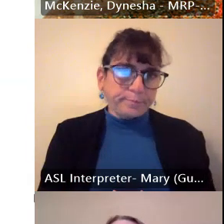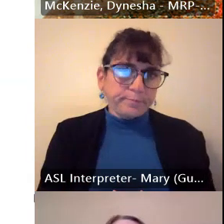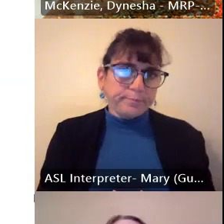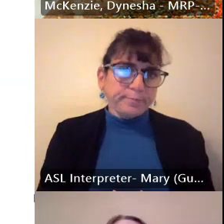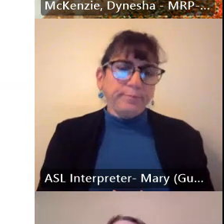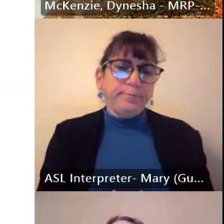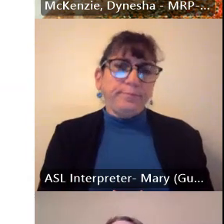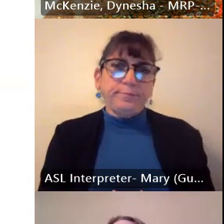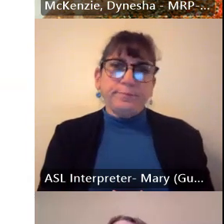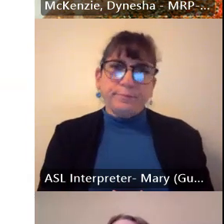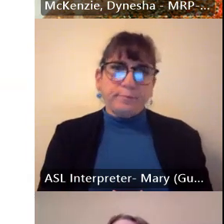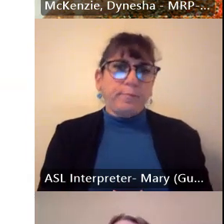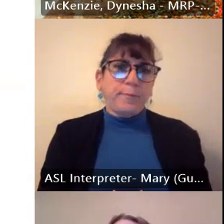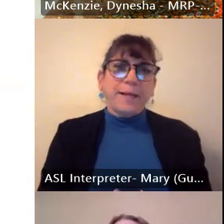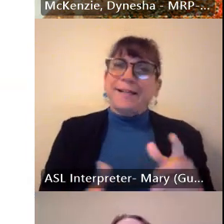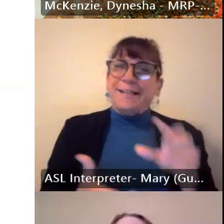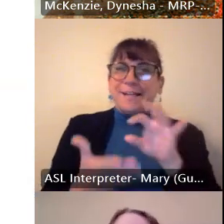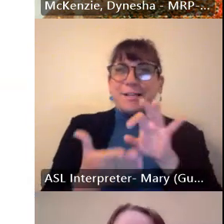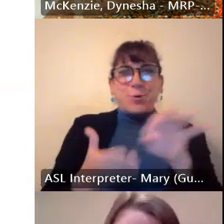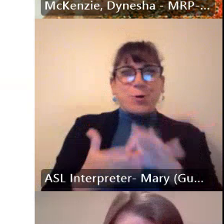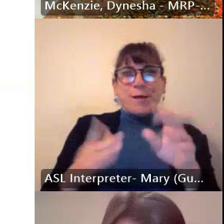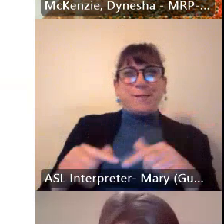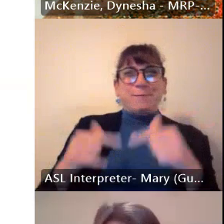scoring Okay. is all you.